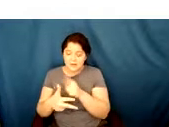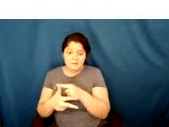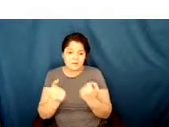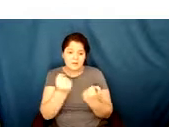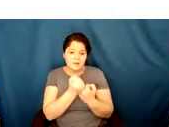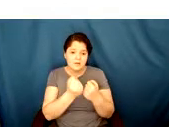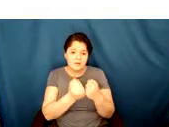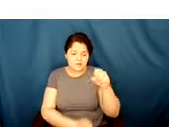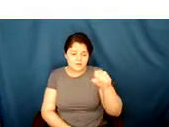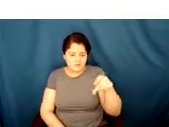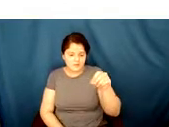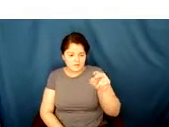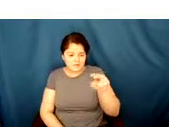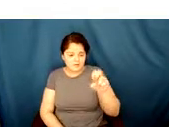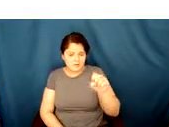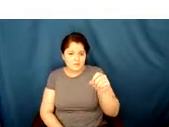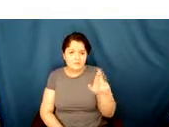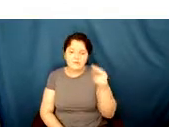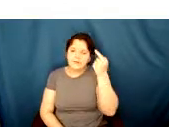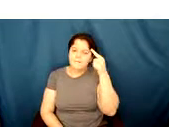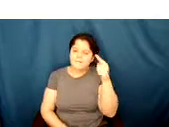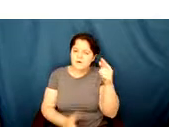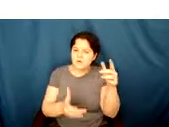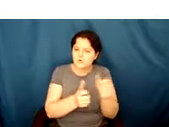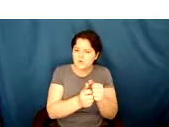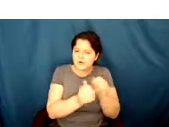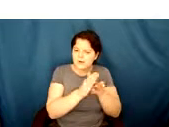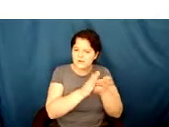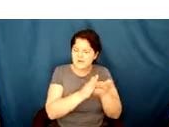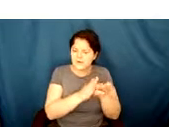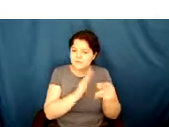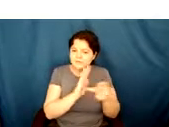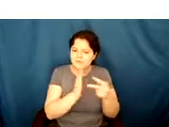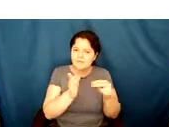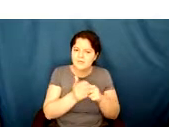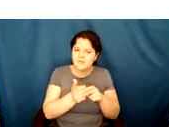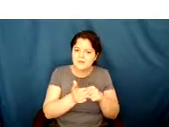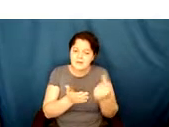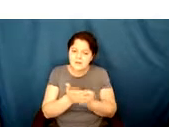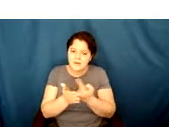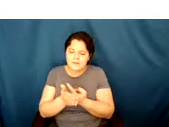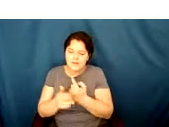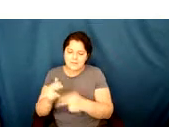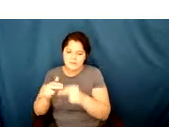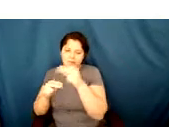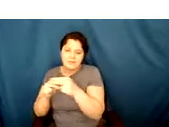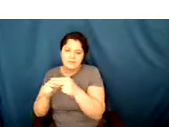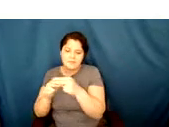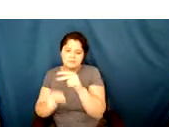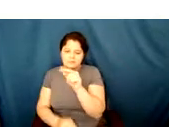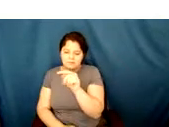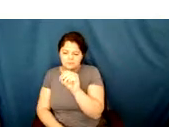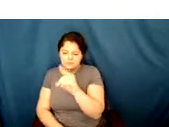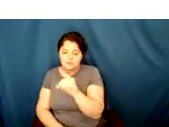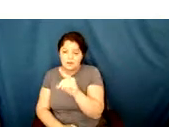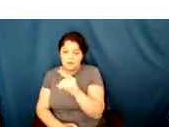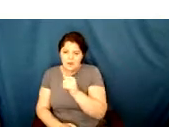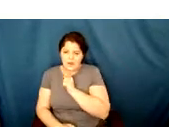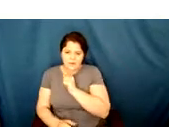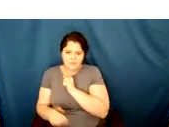joint development. What that means is that we sometimes build transit-oriented development on our own property,